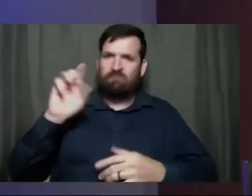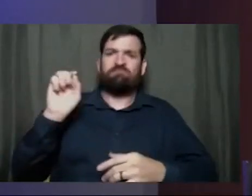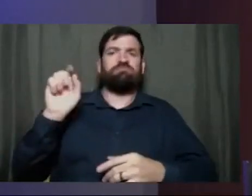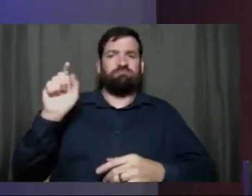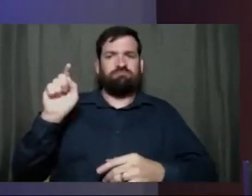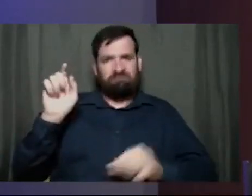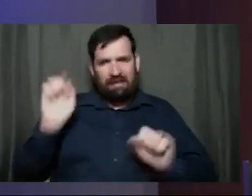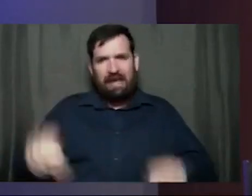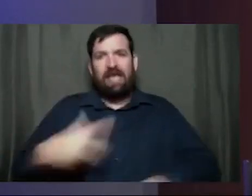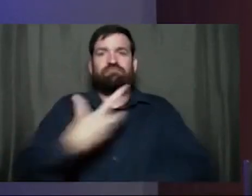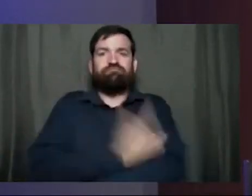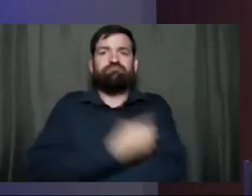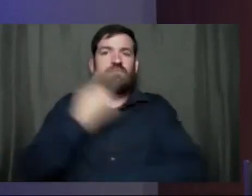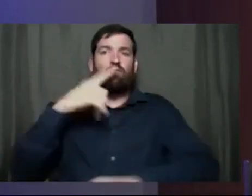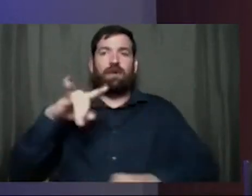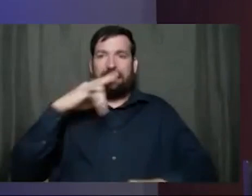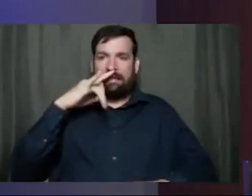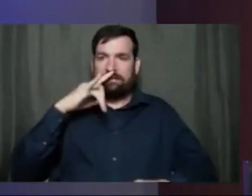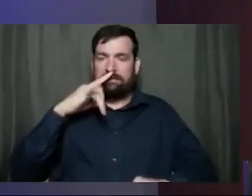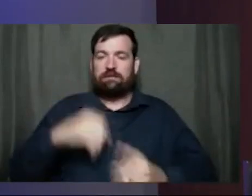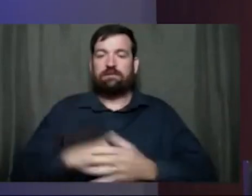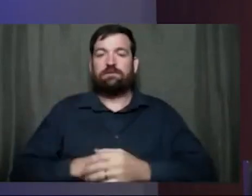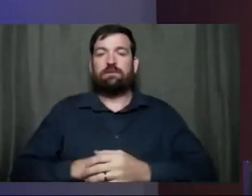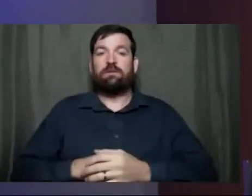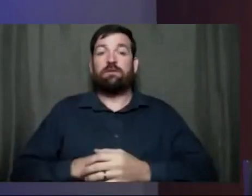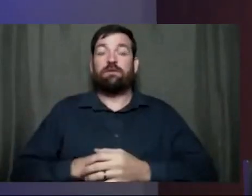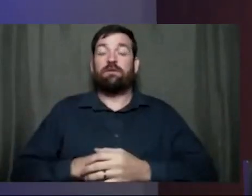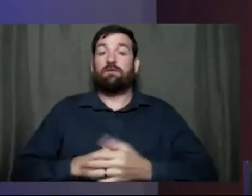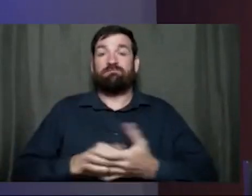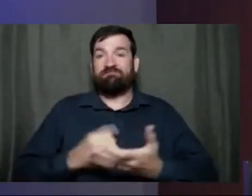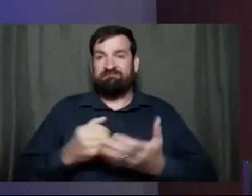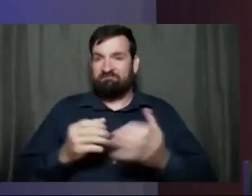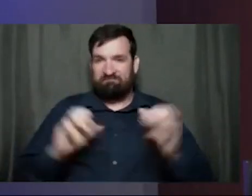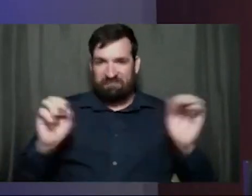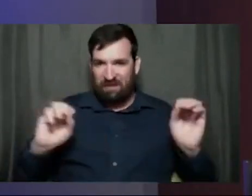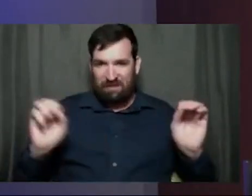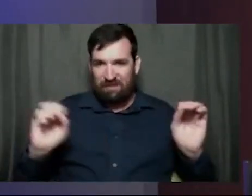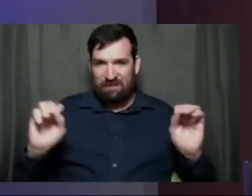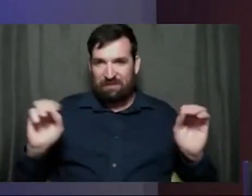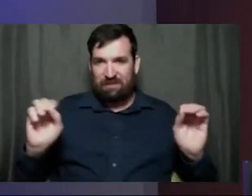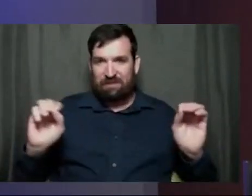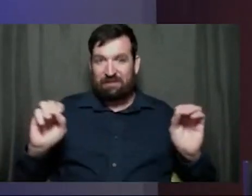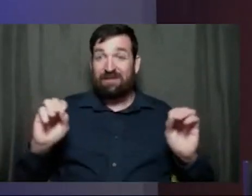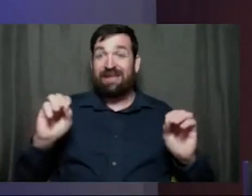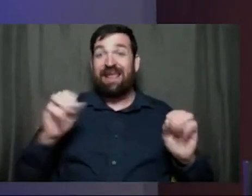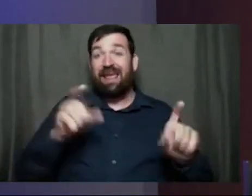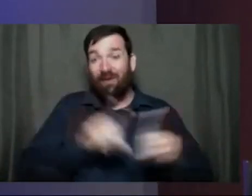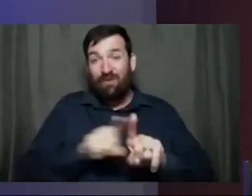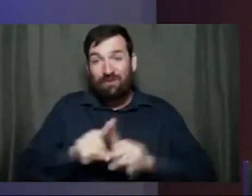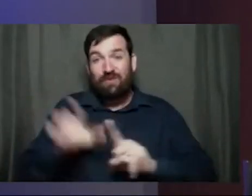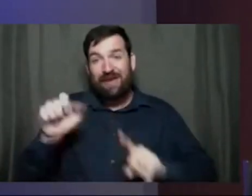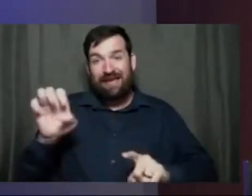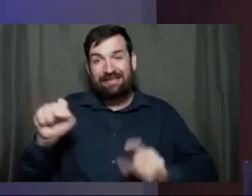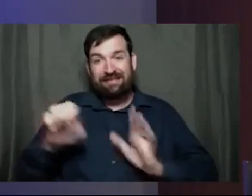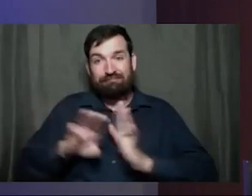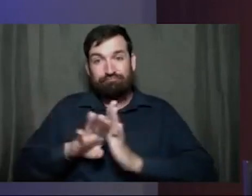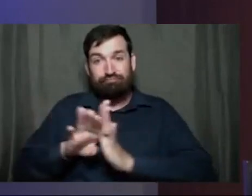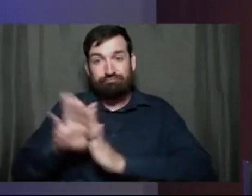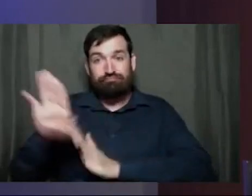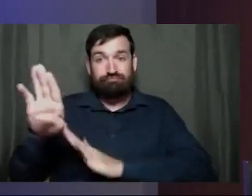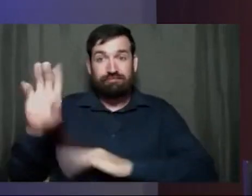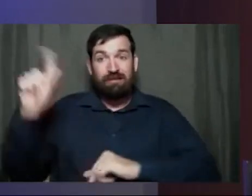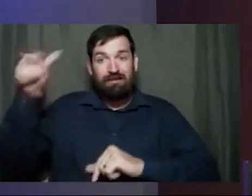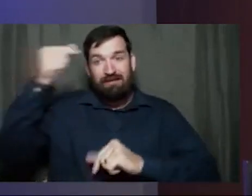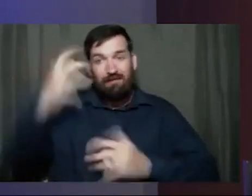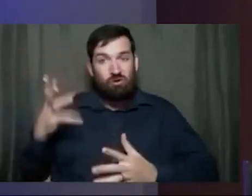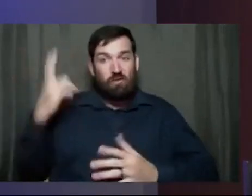As we approached that deadline, of course, there were no pediatric vaccines, and cases were rising. In fact, so much so that the governor of Hawaii asked people